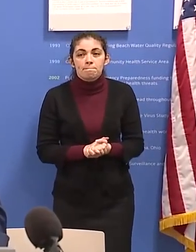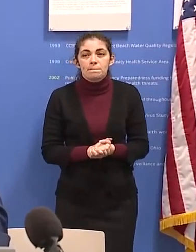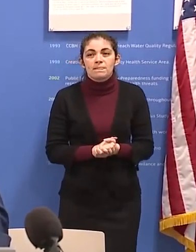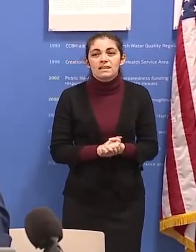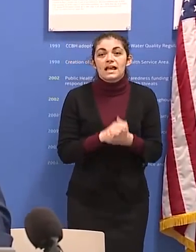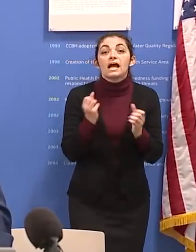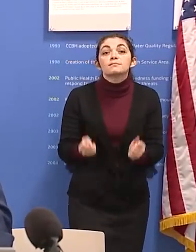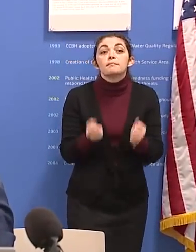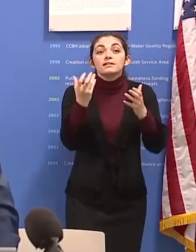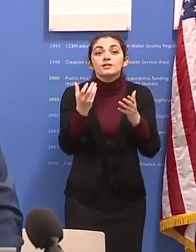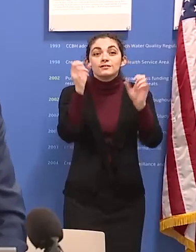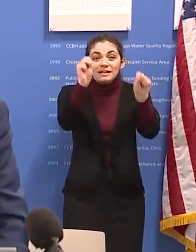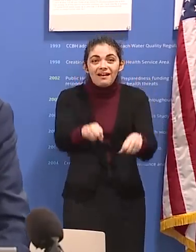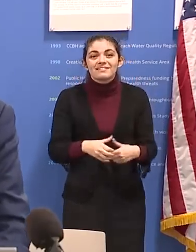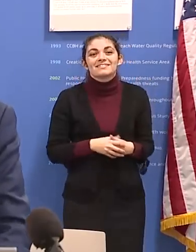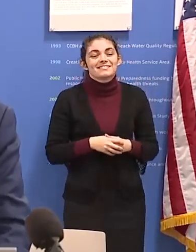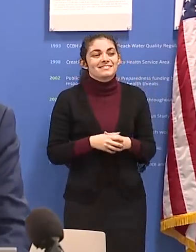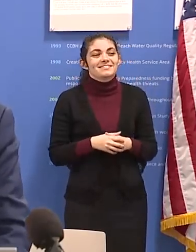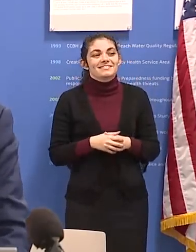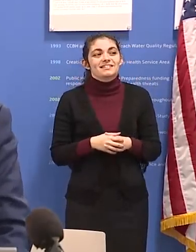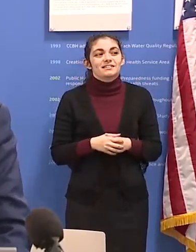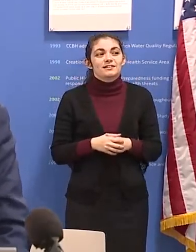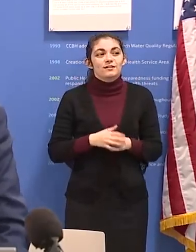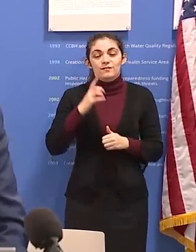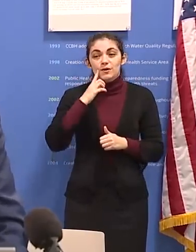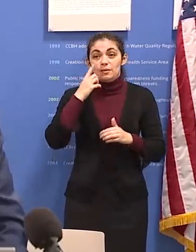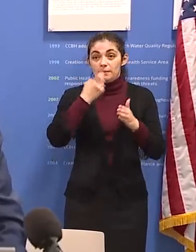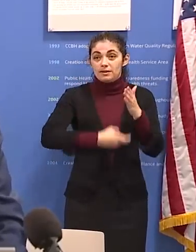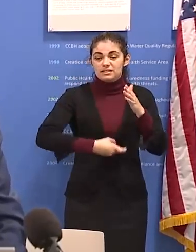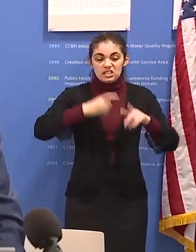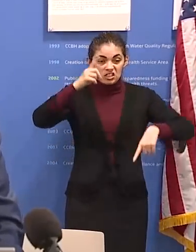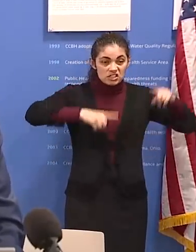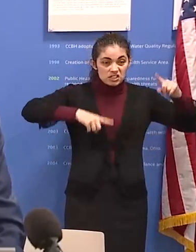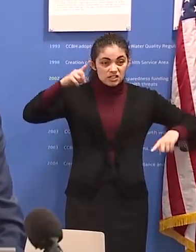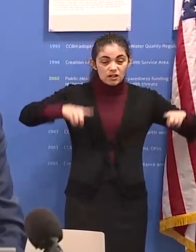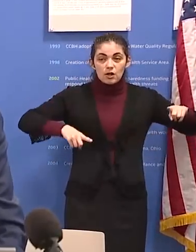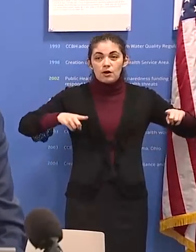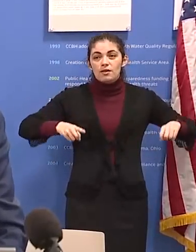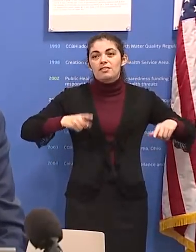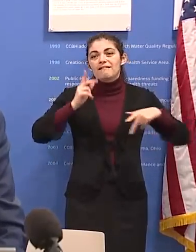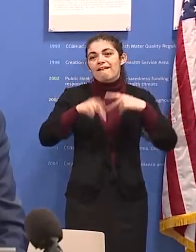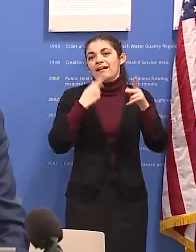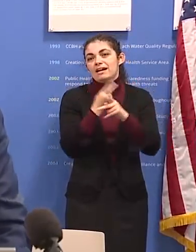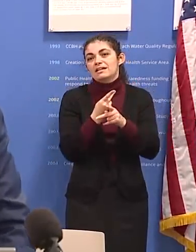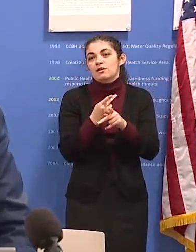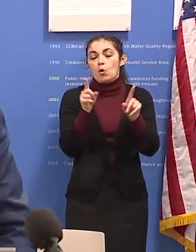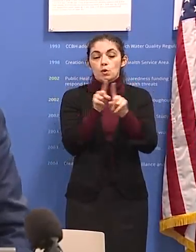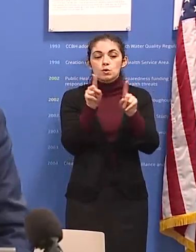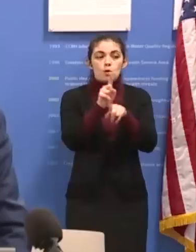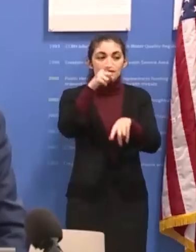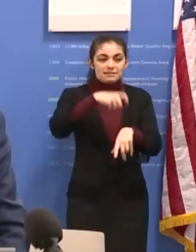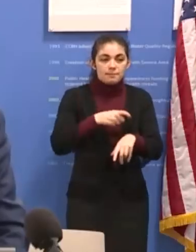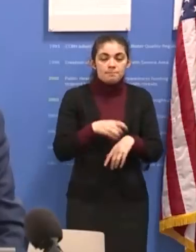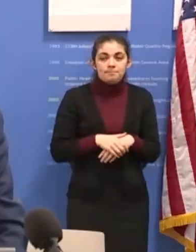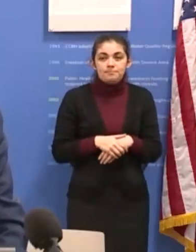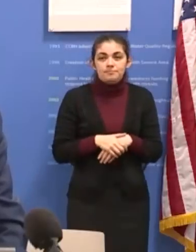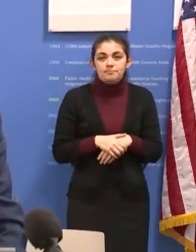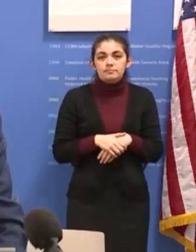As much as we can get. And the prices vary depending on the equipment and depending on the time.